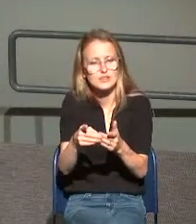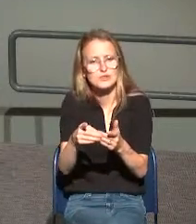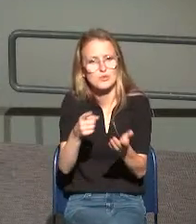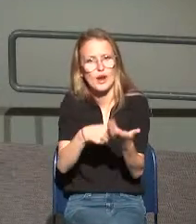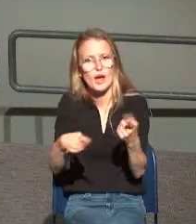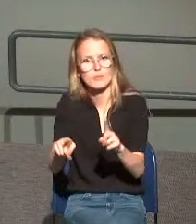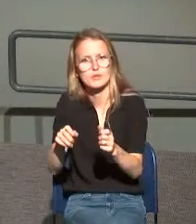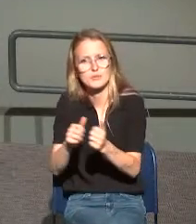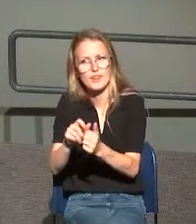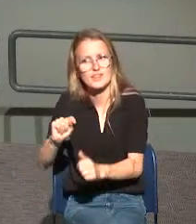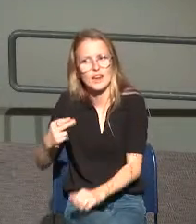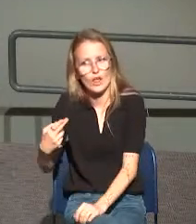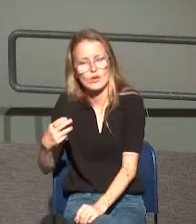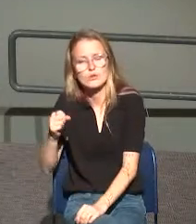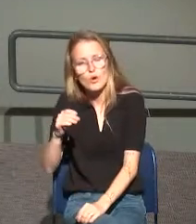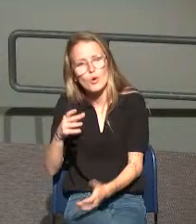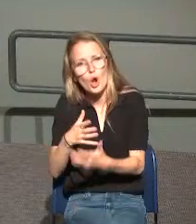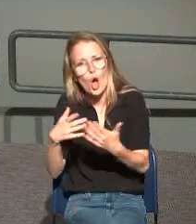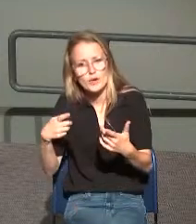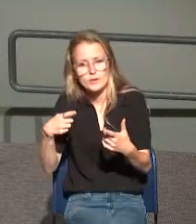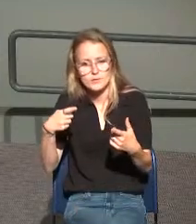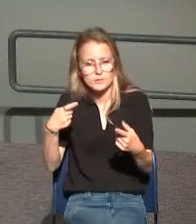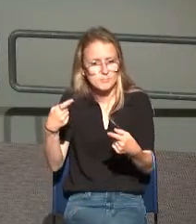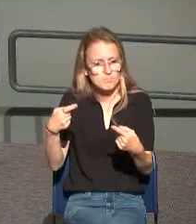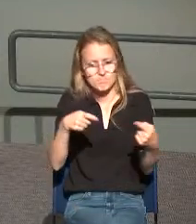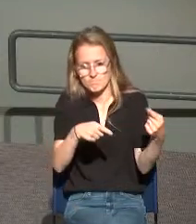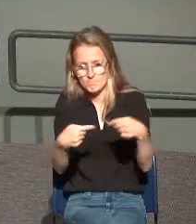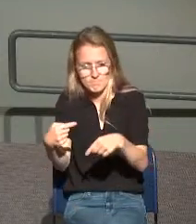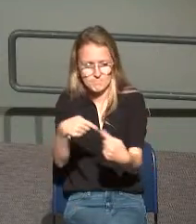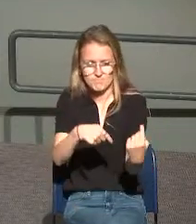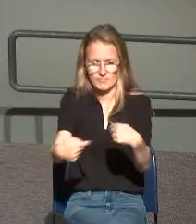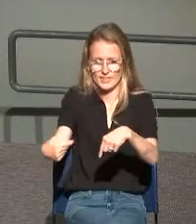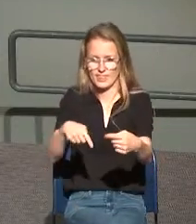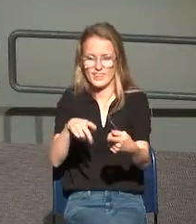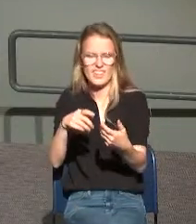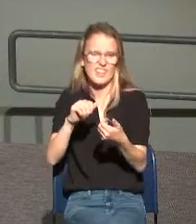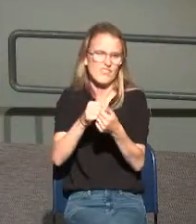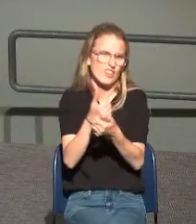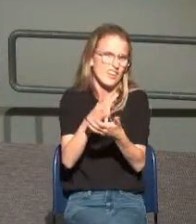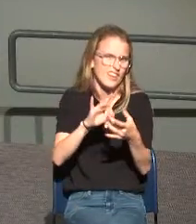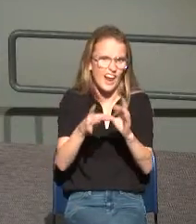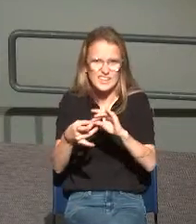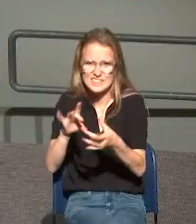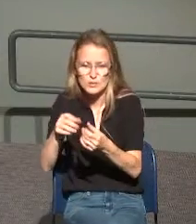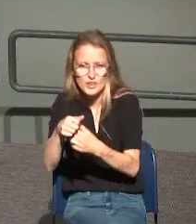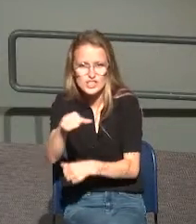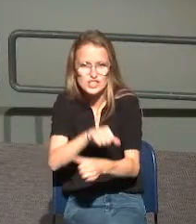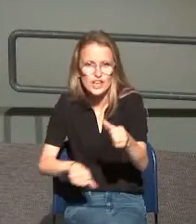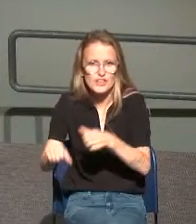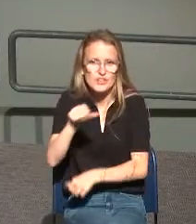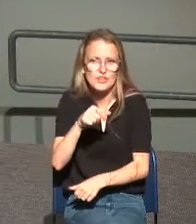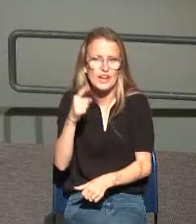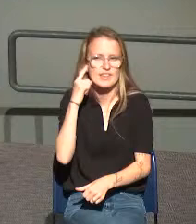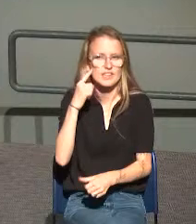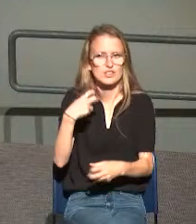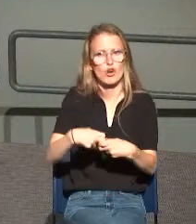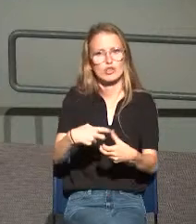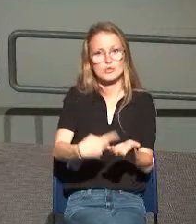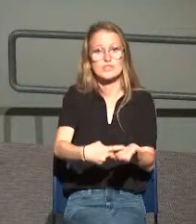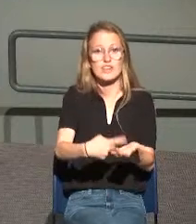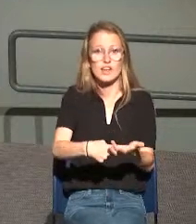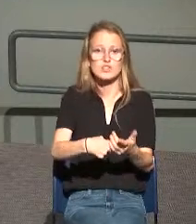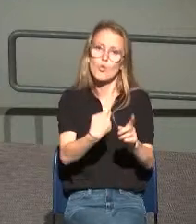yeah, so it was all this everything was sort of swirling around here. So I think, it's hard to talk about any one of